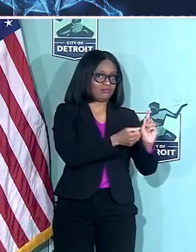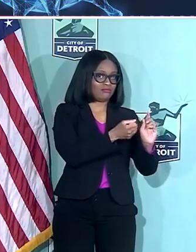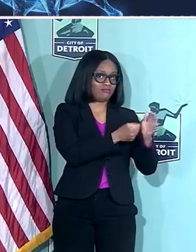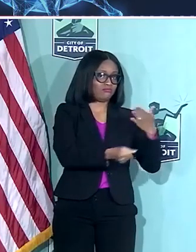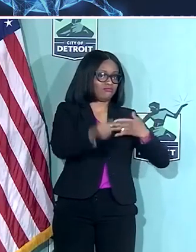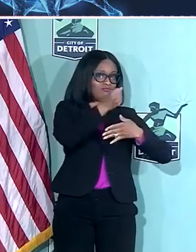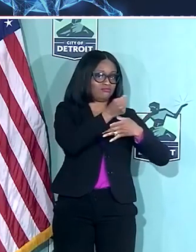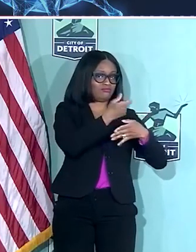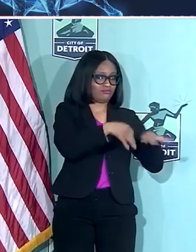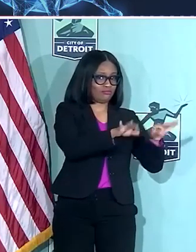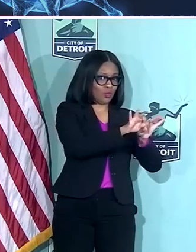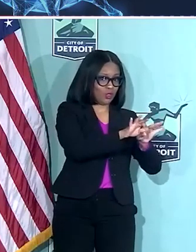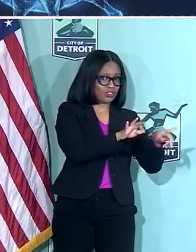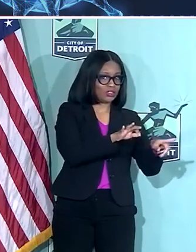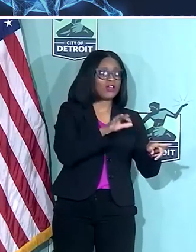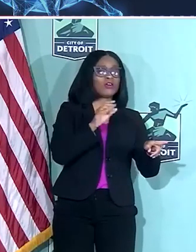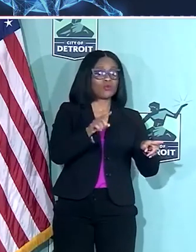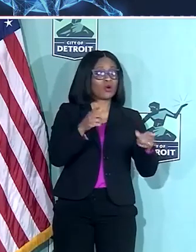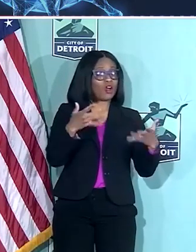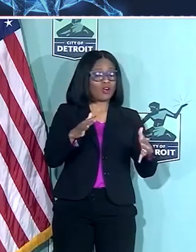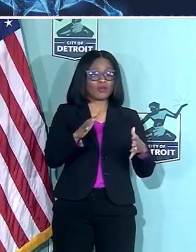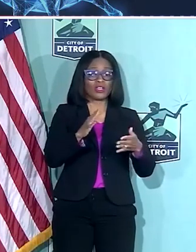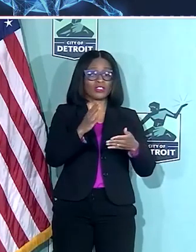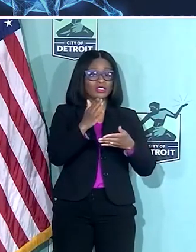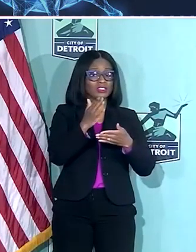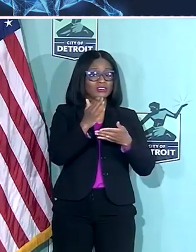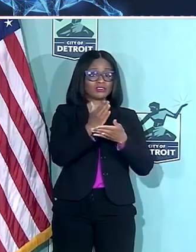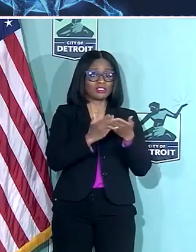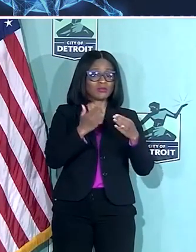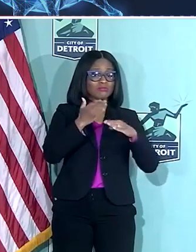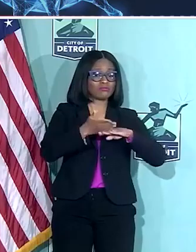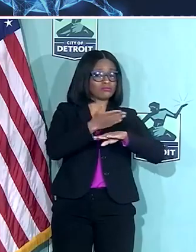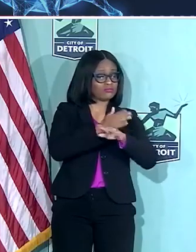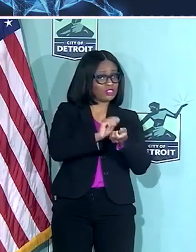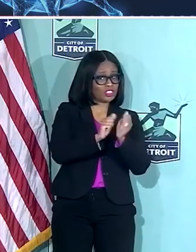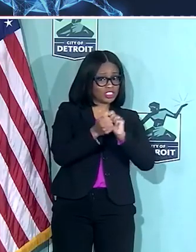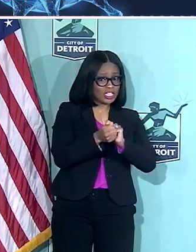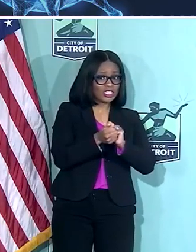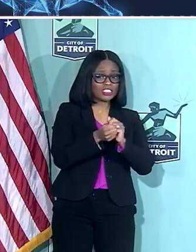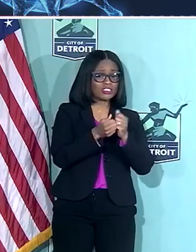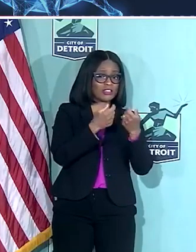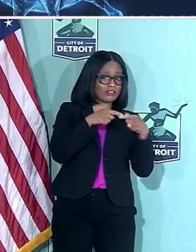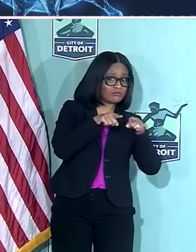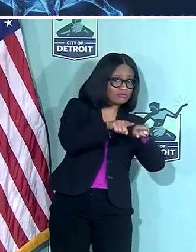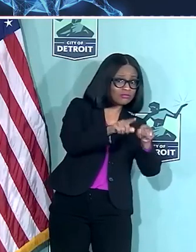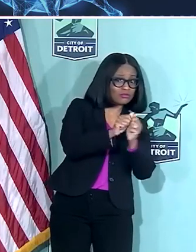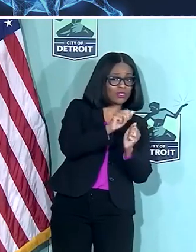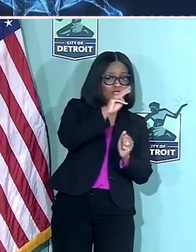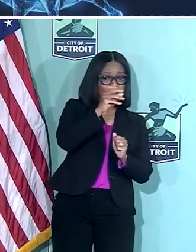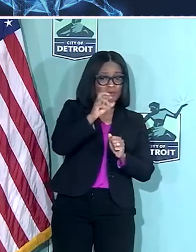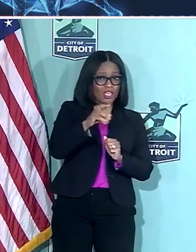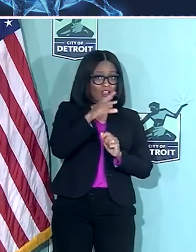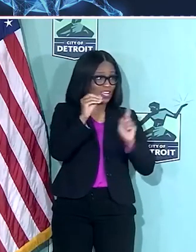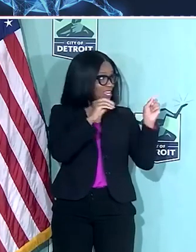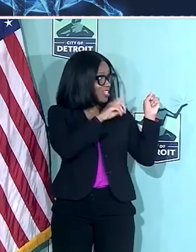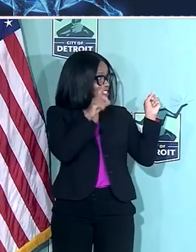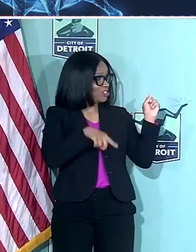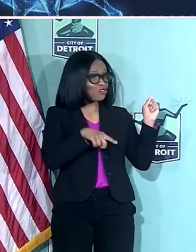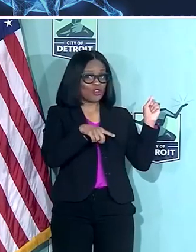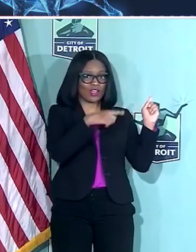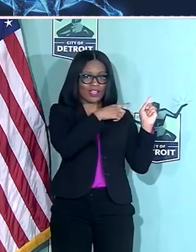changes, and we've already put some changes in effect that are aligned with the mayor's and the cities of Detroit's playbook, which